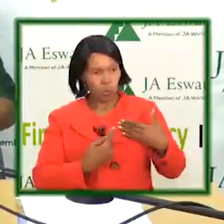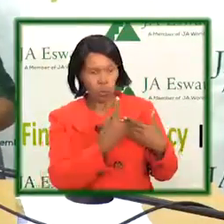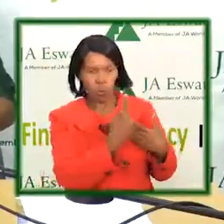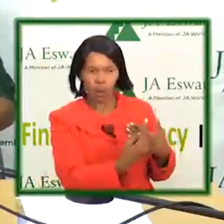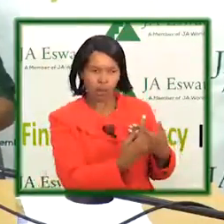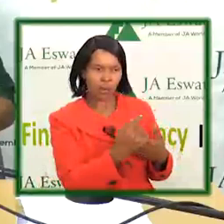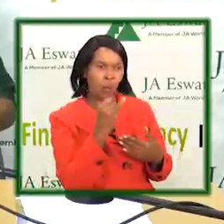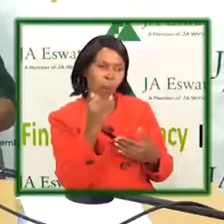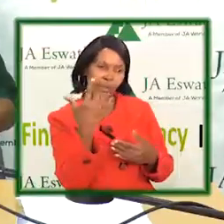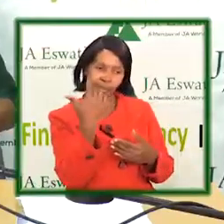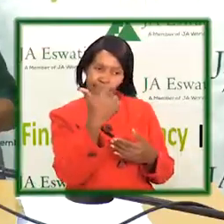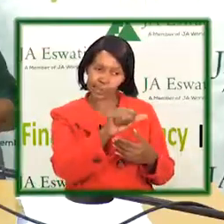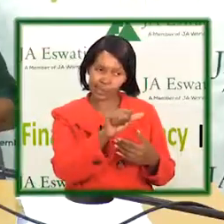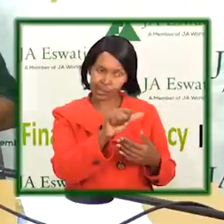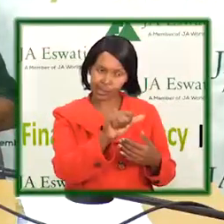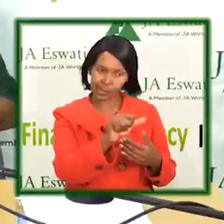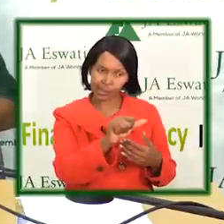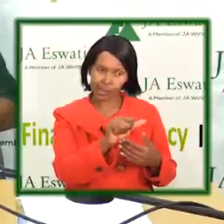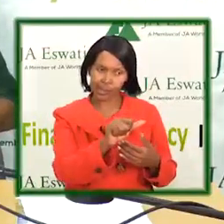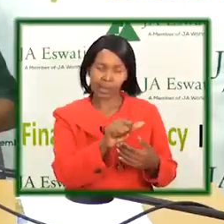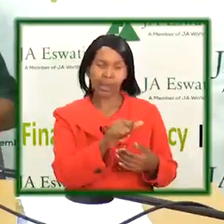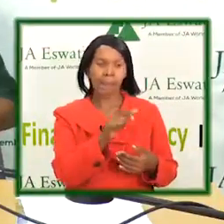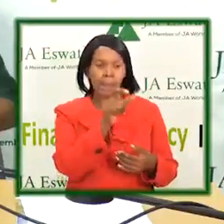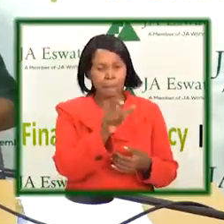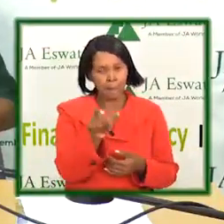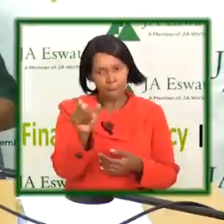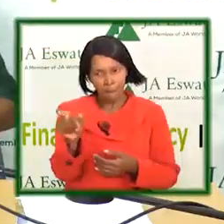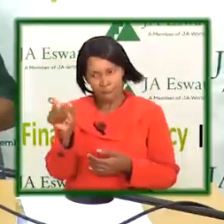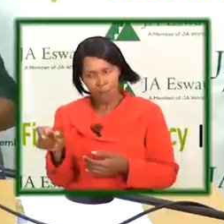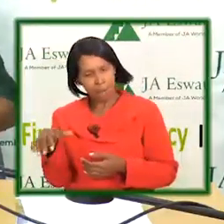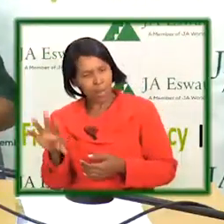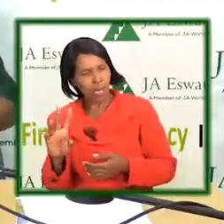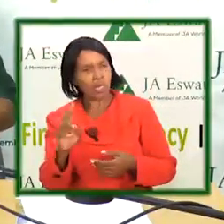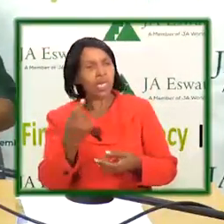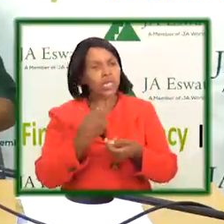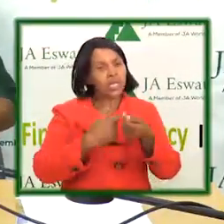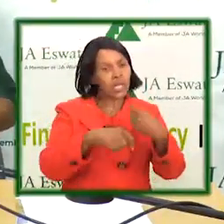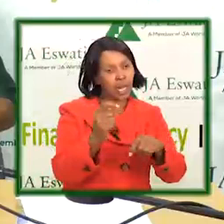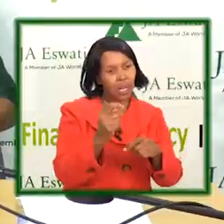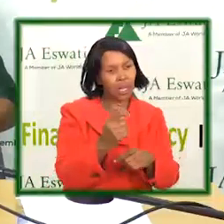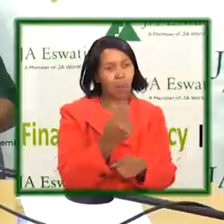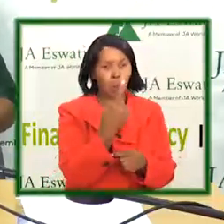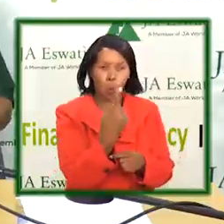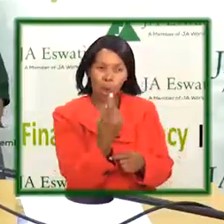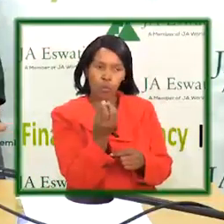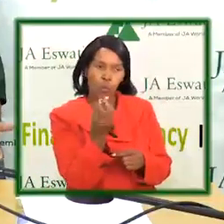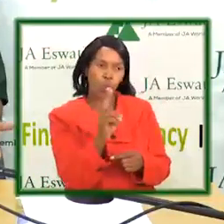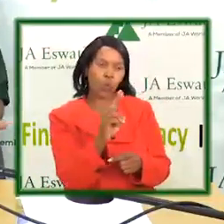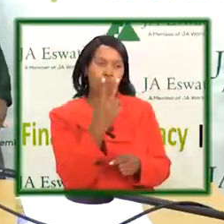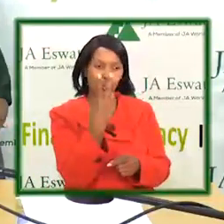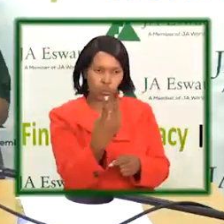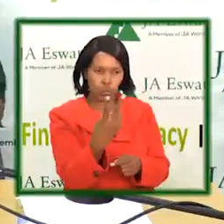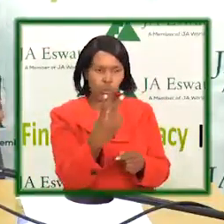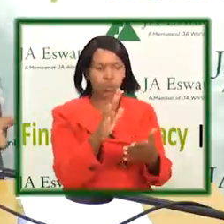everyone must sell at least 1 or 2 of the shares. It is not just the responsibility of the